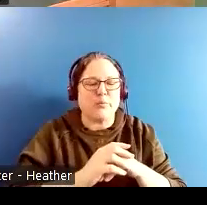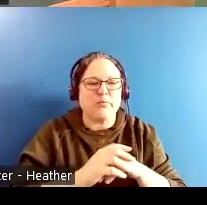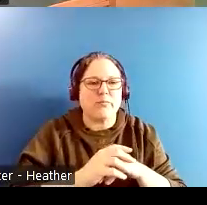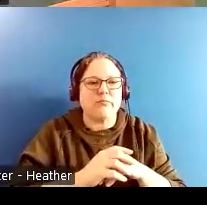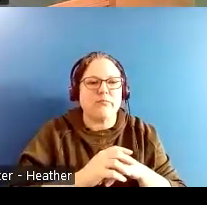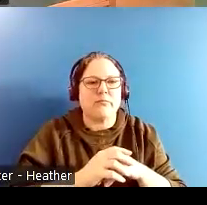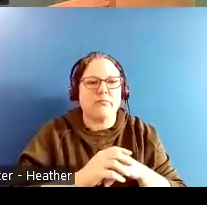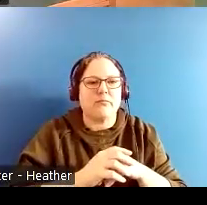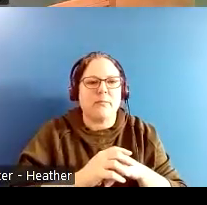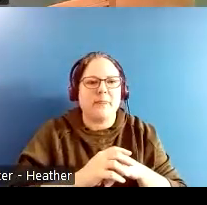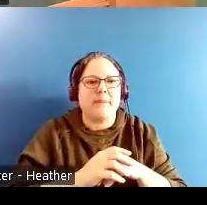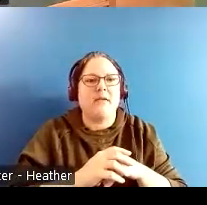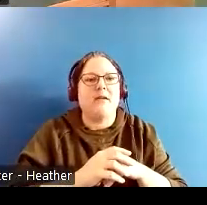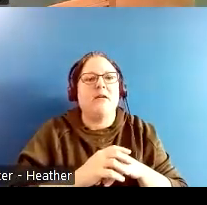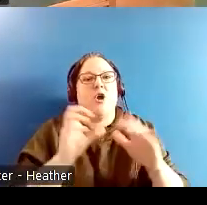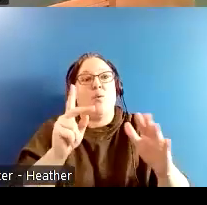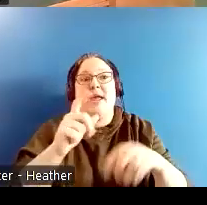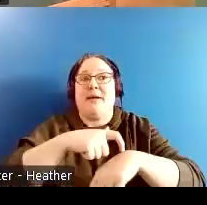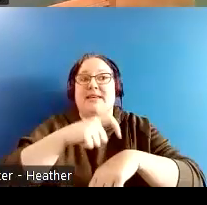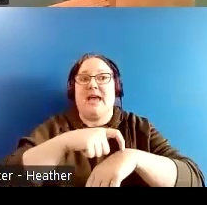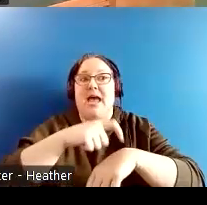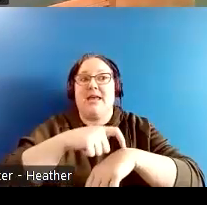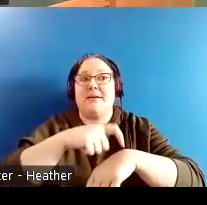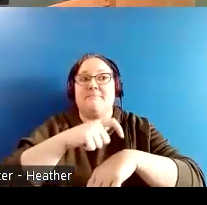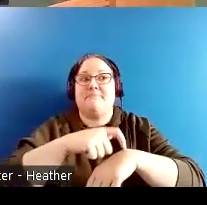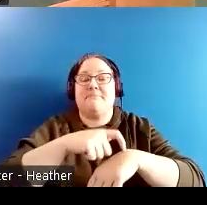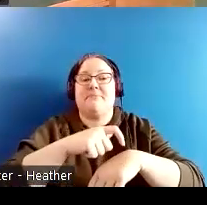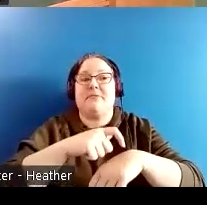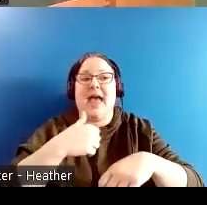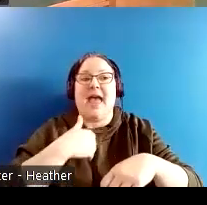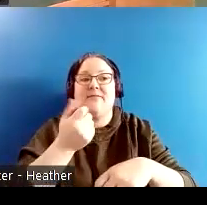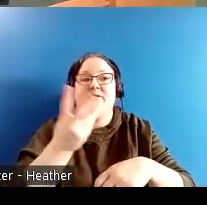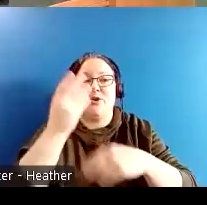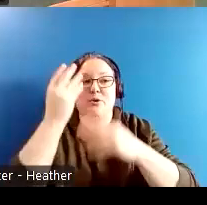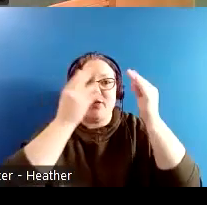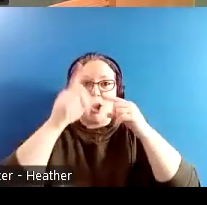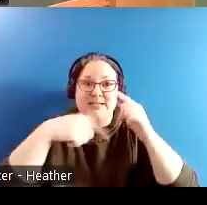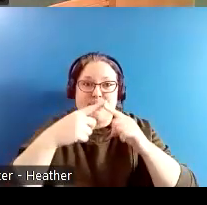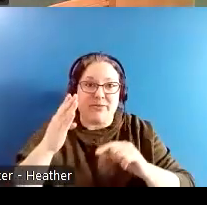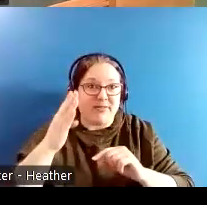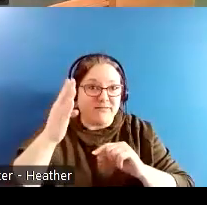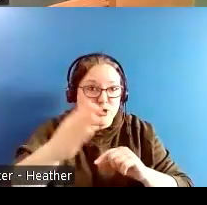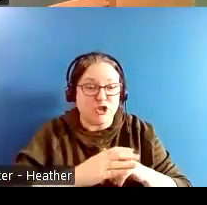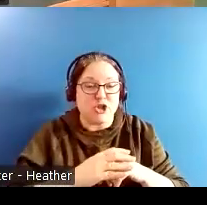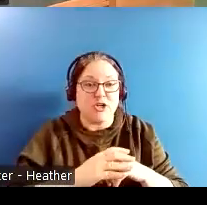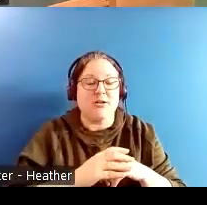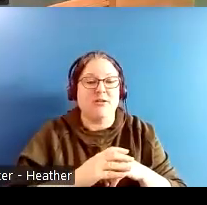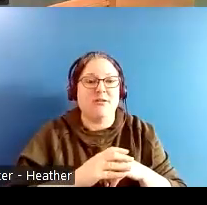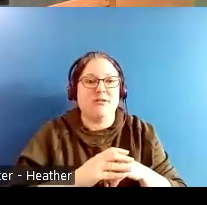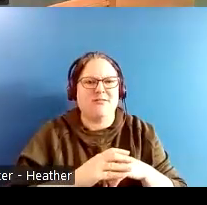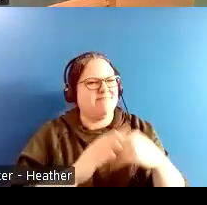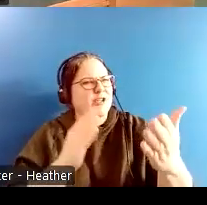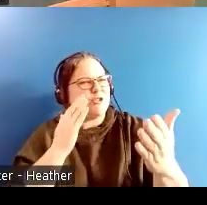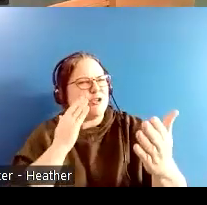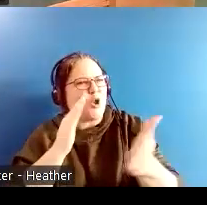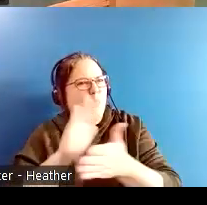So let's finish, because we're almost out of time, about some thoughts on the near future. Does anyone know what movie this